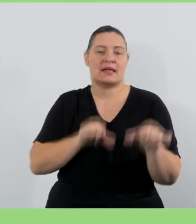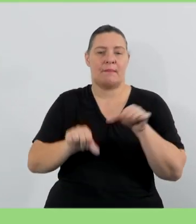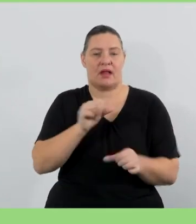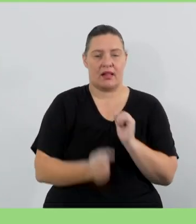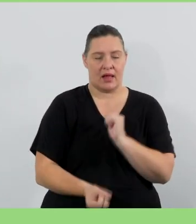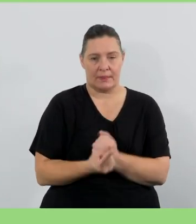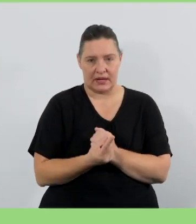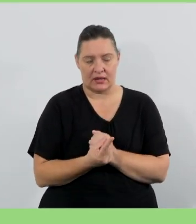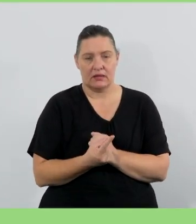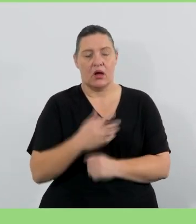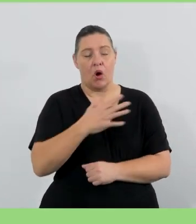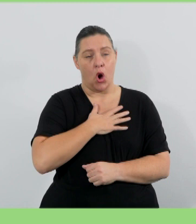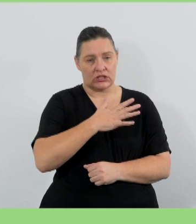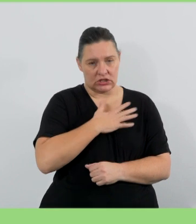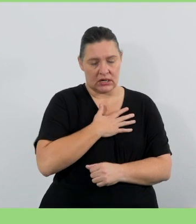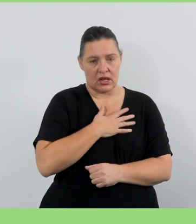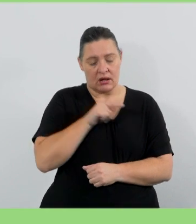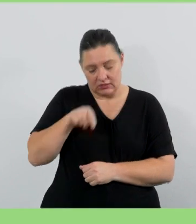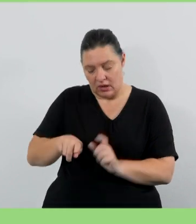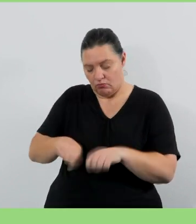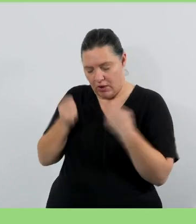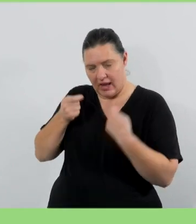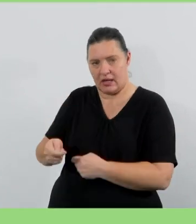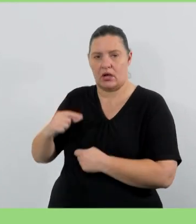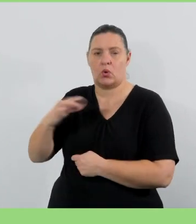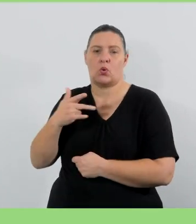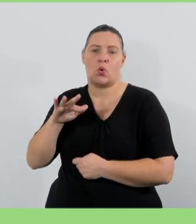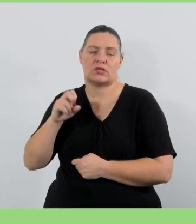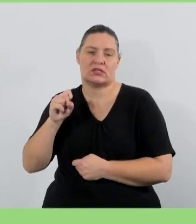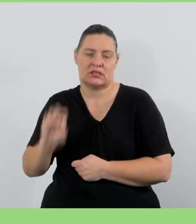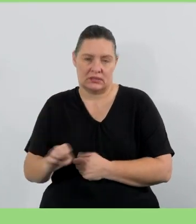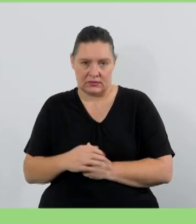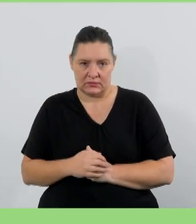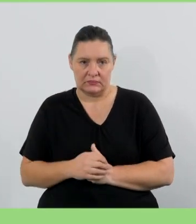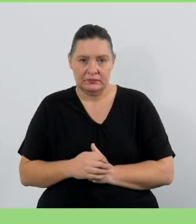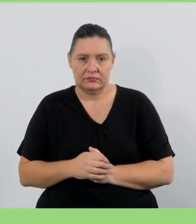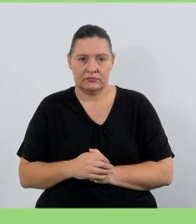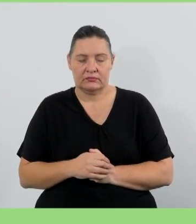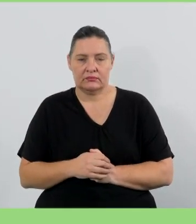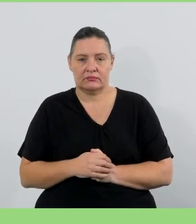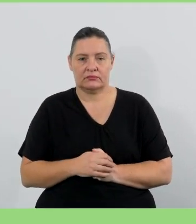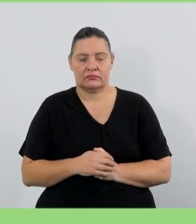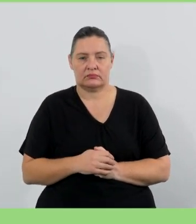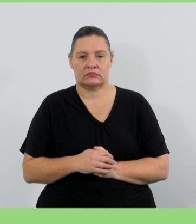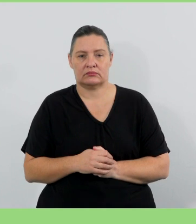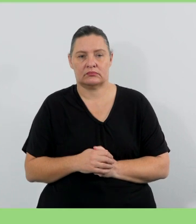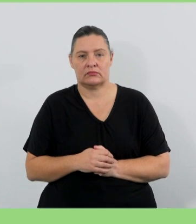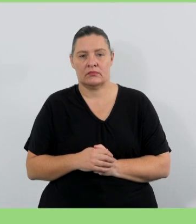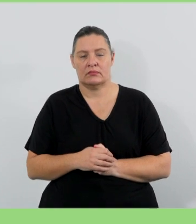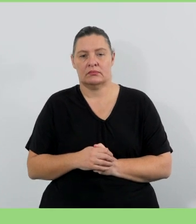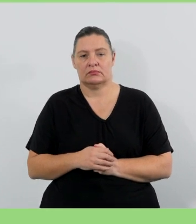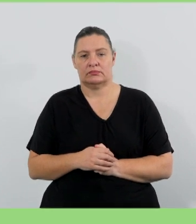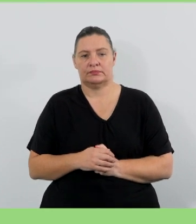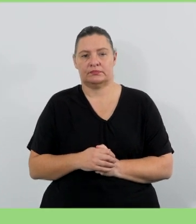chemical reaction. The oxygen will break down, so the oxygen will break down the glucose.